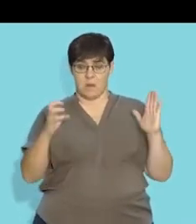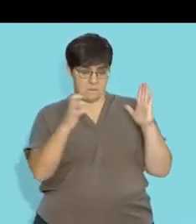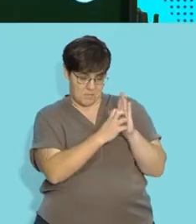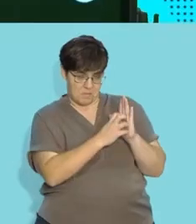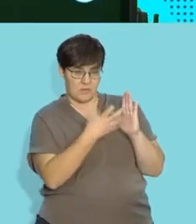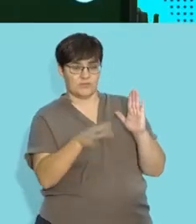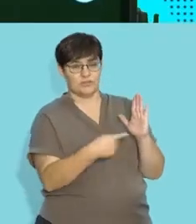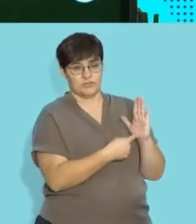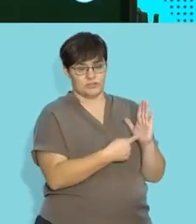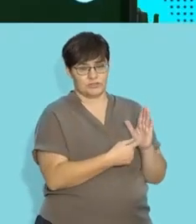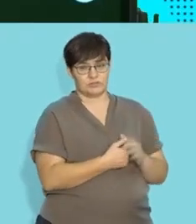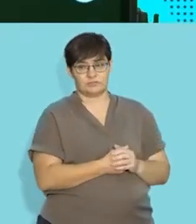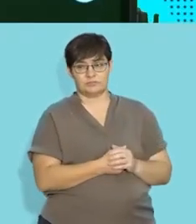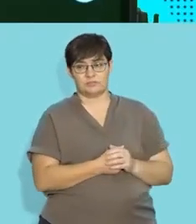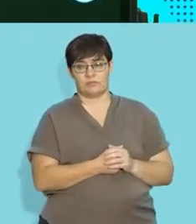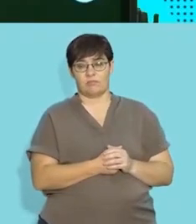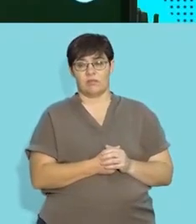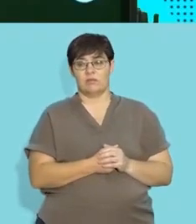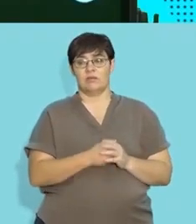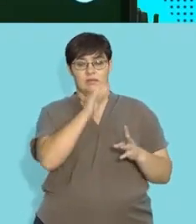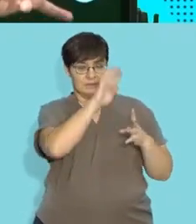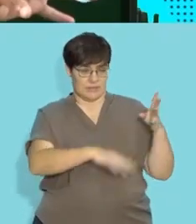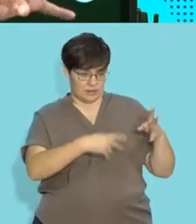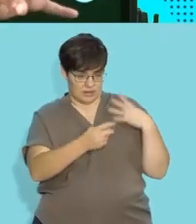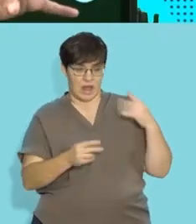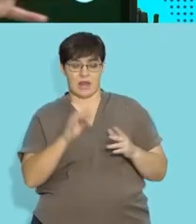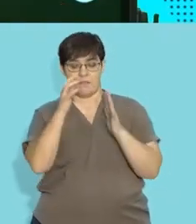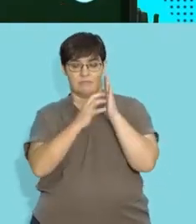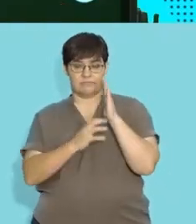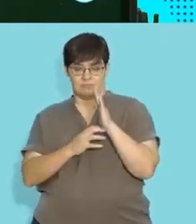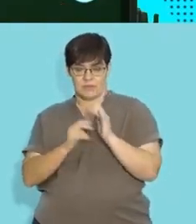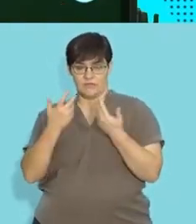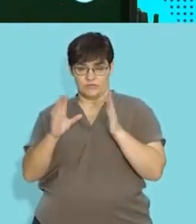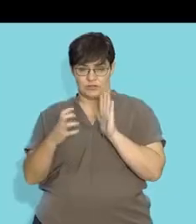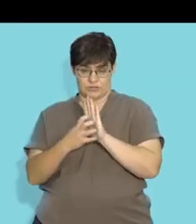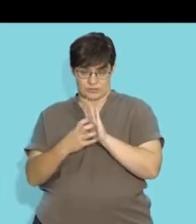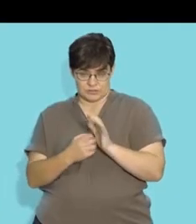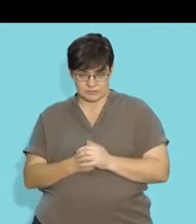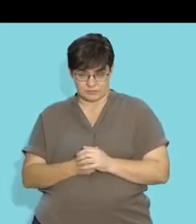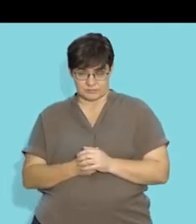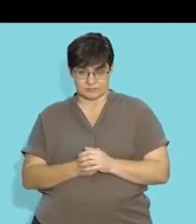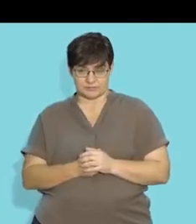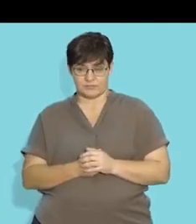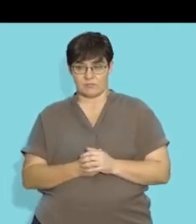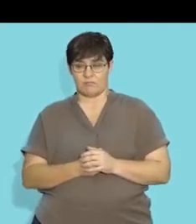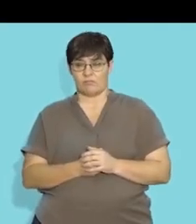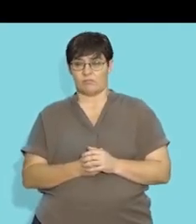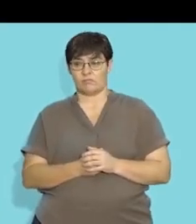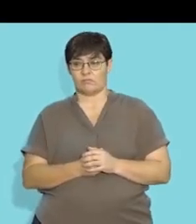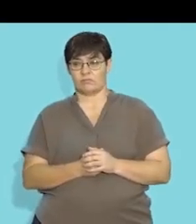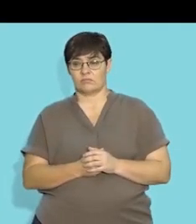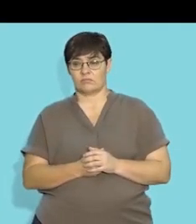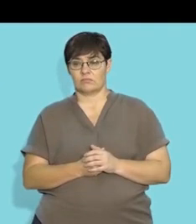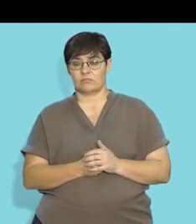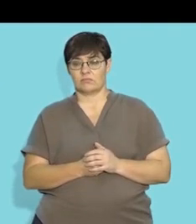plot. So here we give it a table and a scatter plot. Okay, let's see.